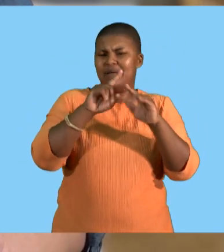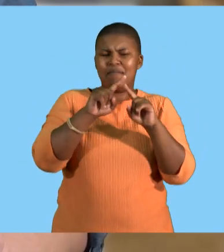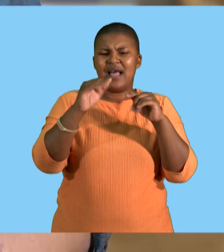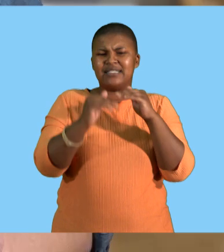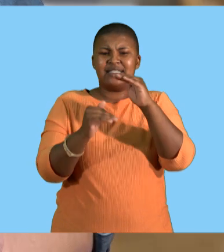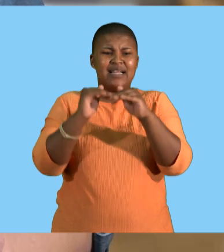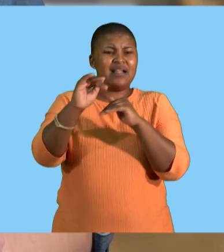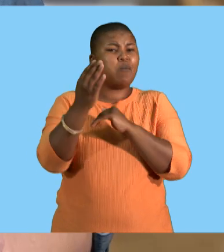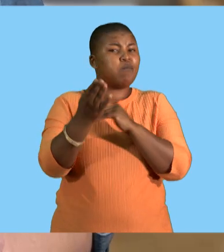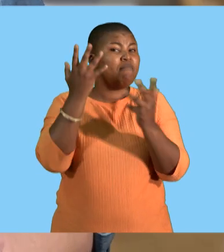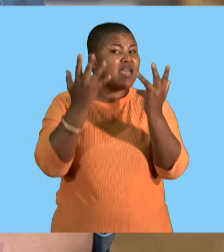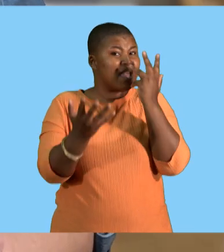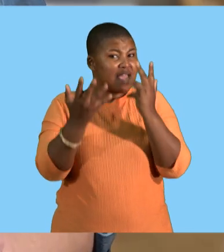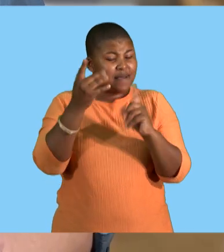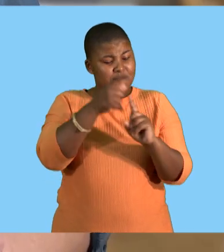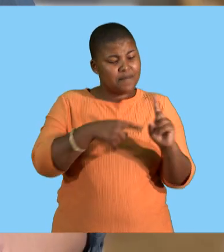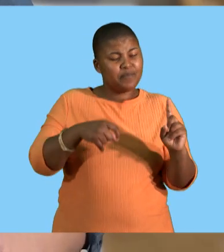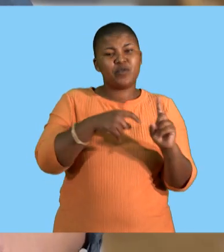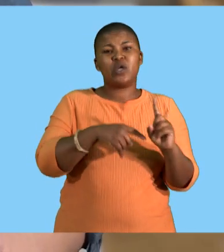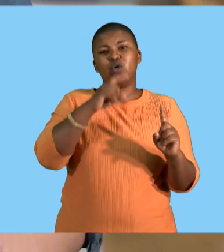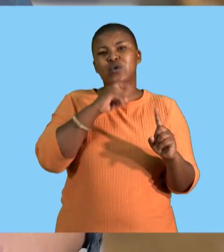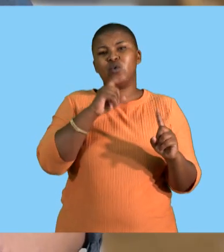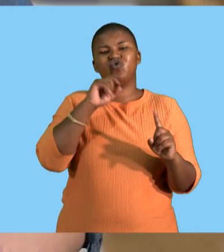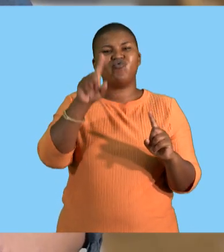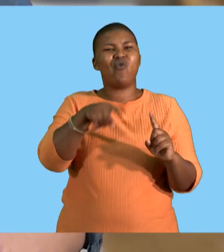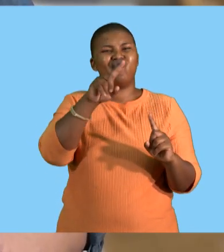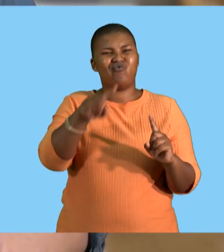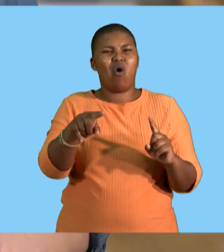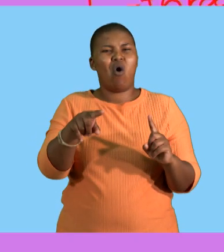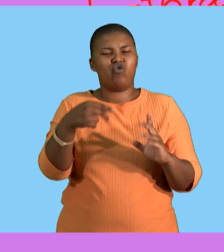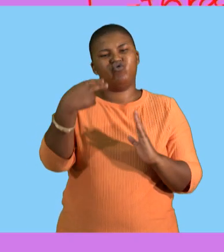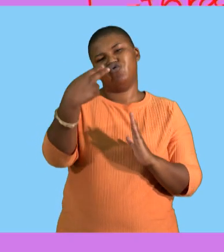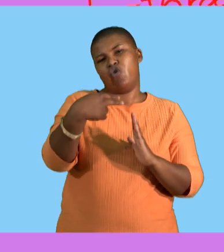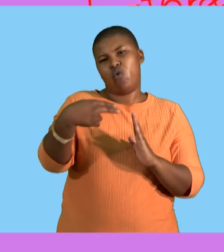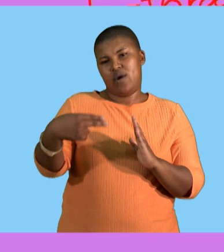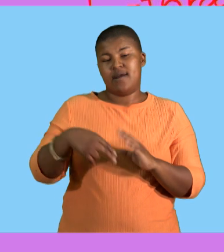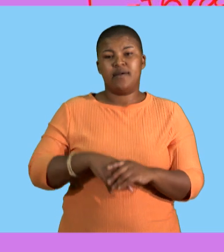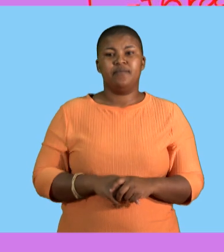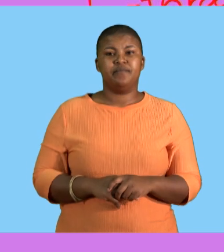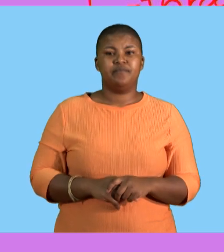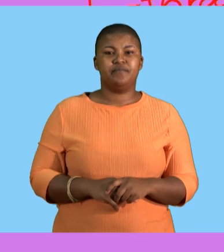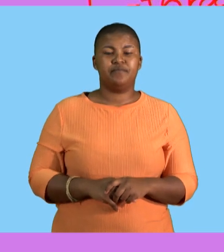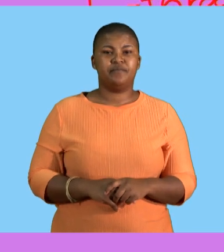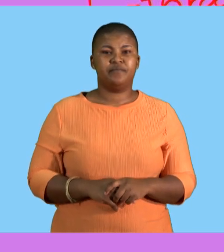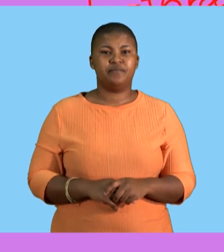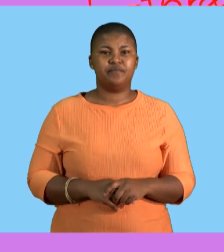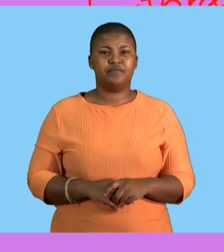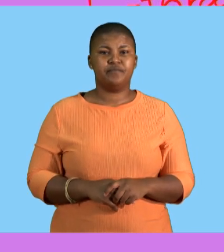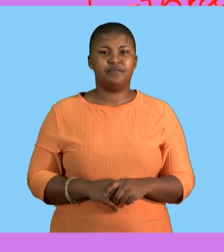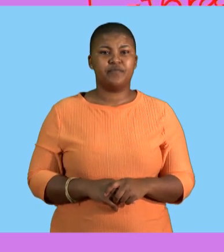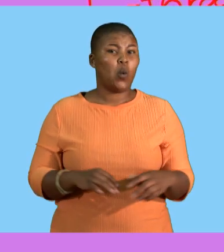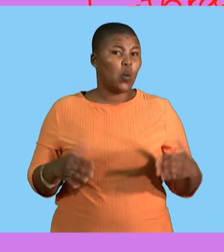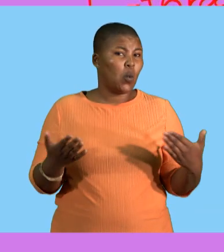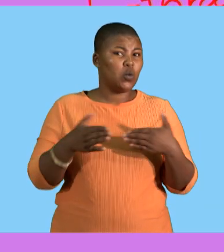So maybe he used the incorrect codes or symbols for the kitchen or